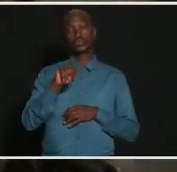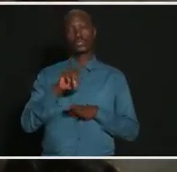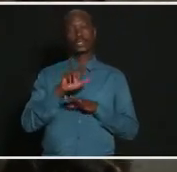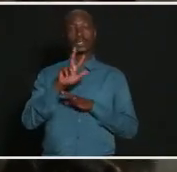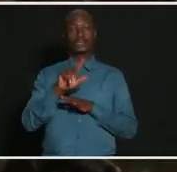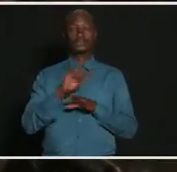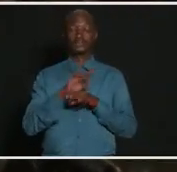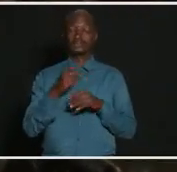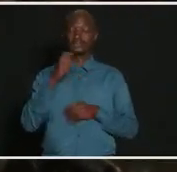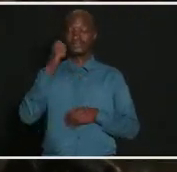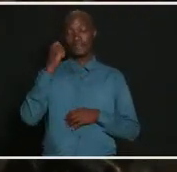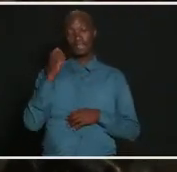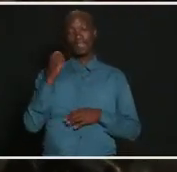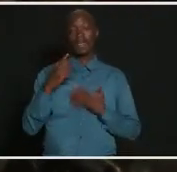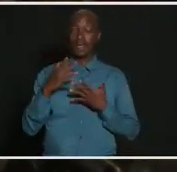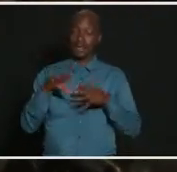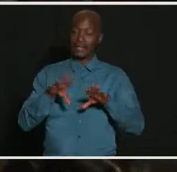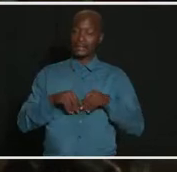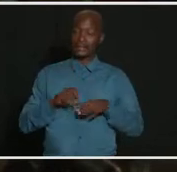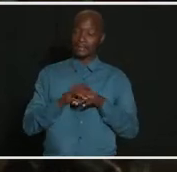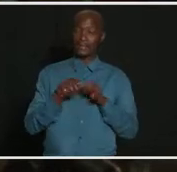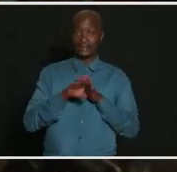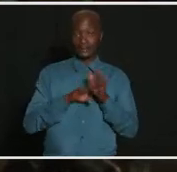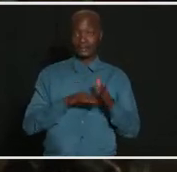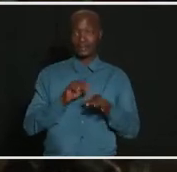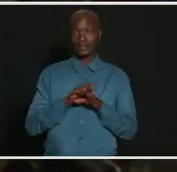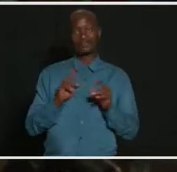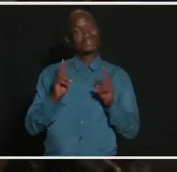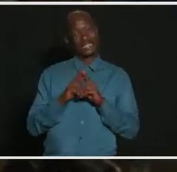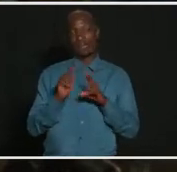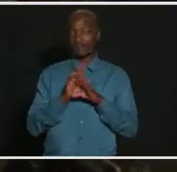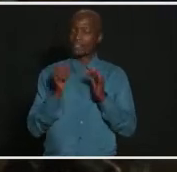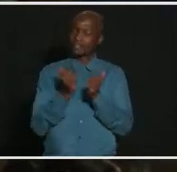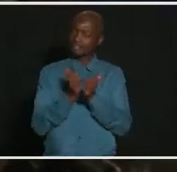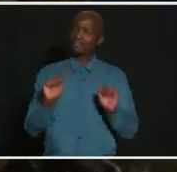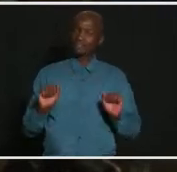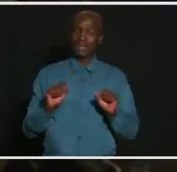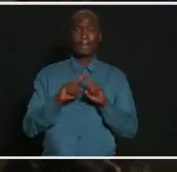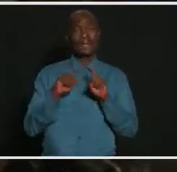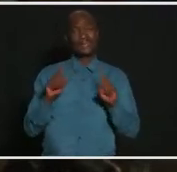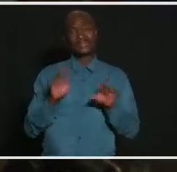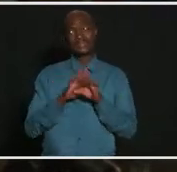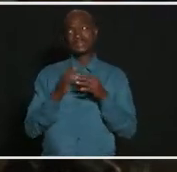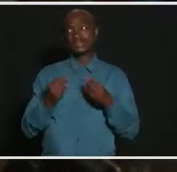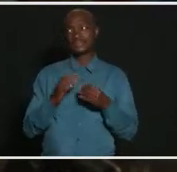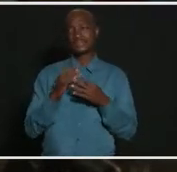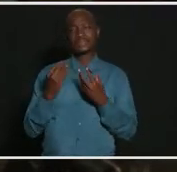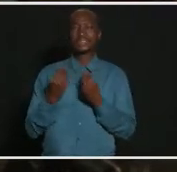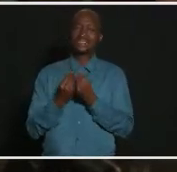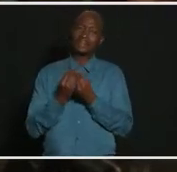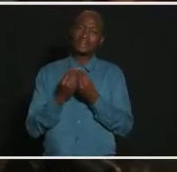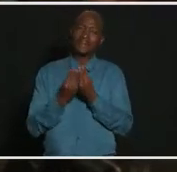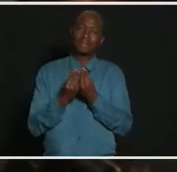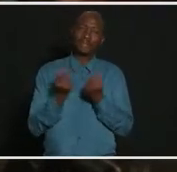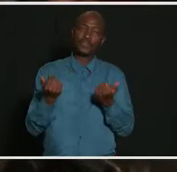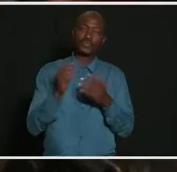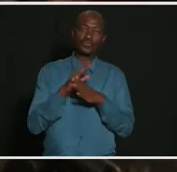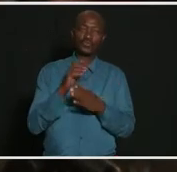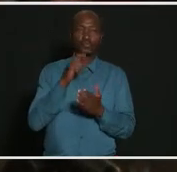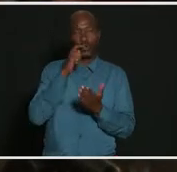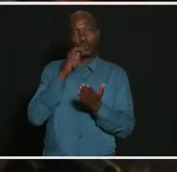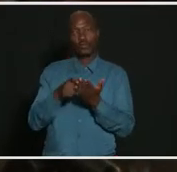this Democratic representative Bill amendments they are very Democratic here however I do have some few uh